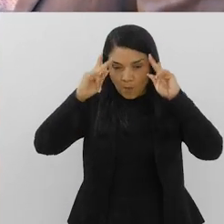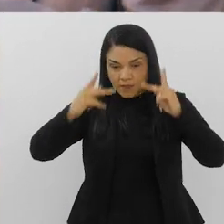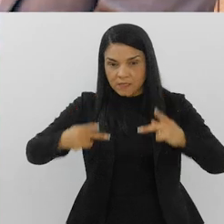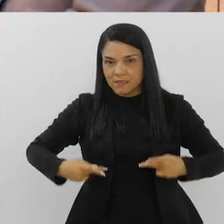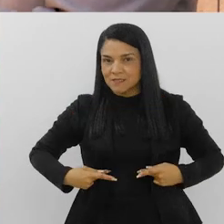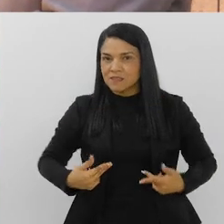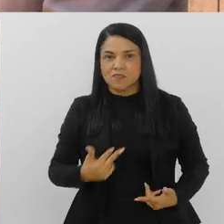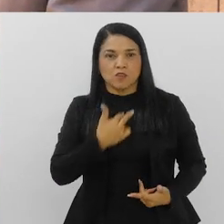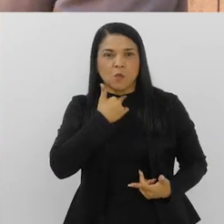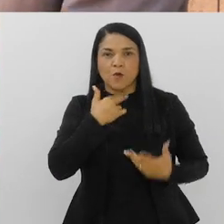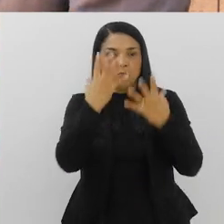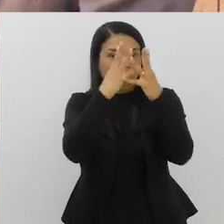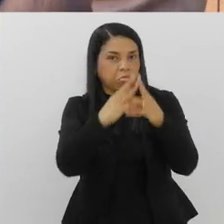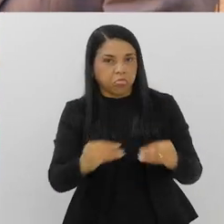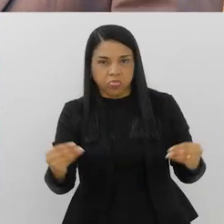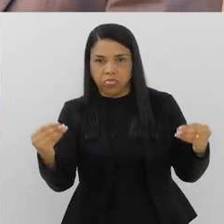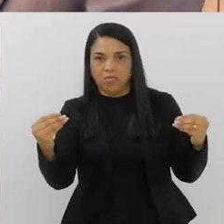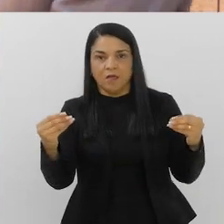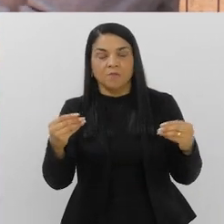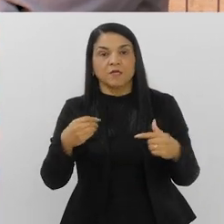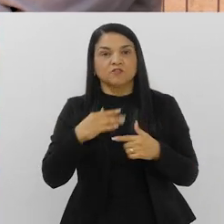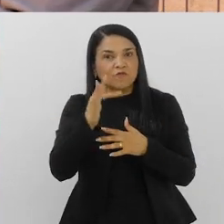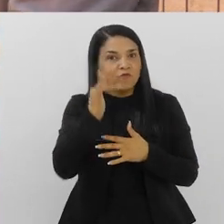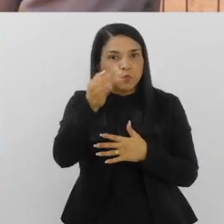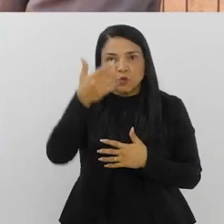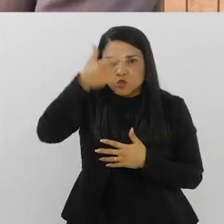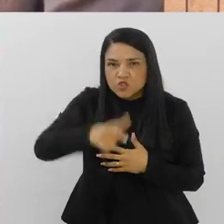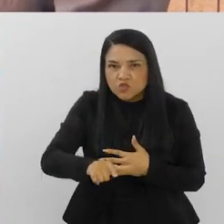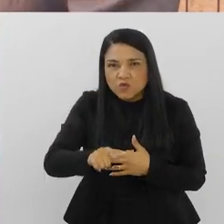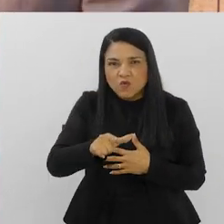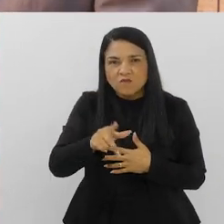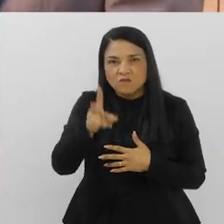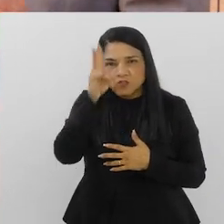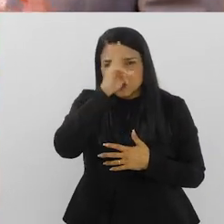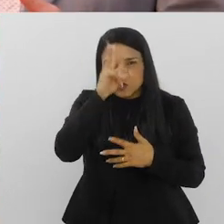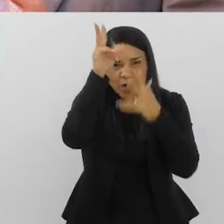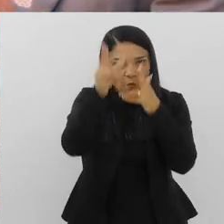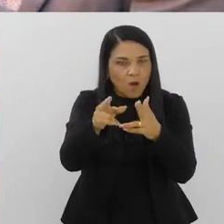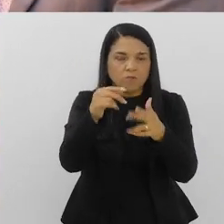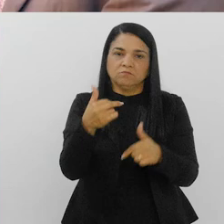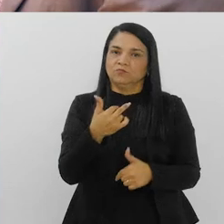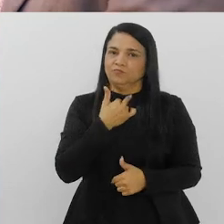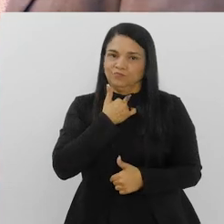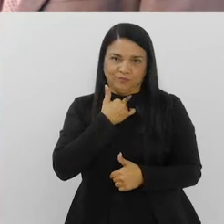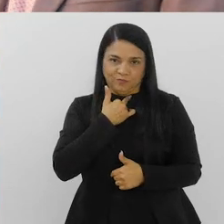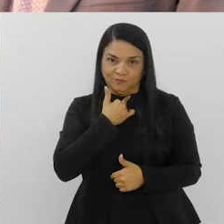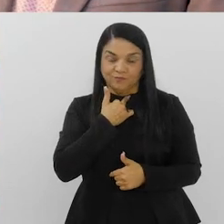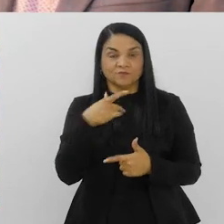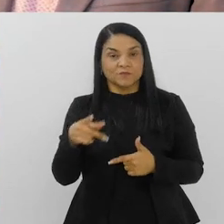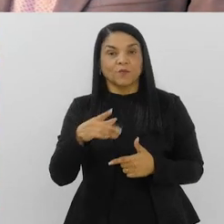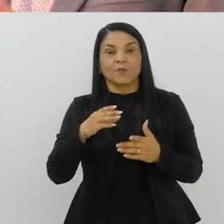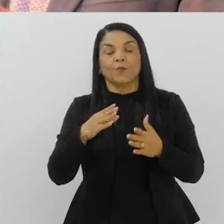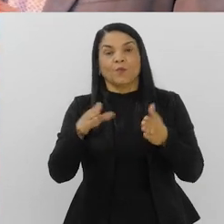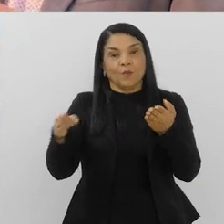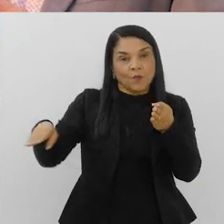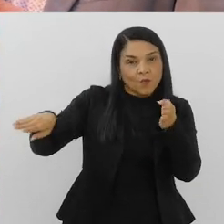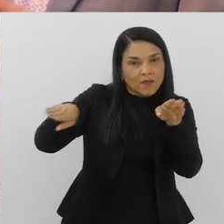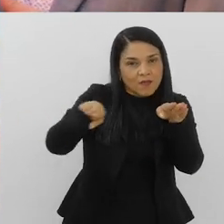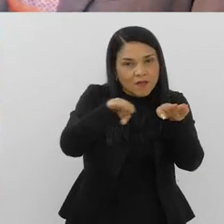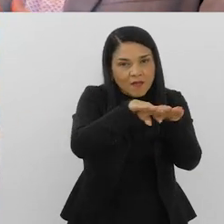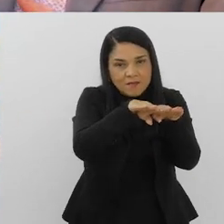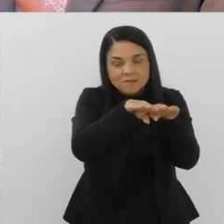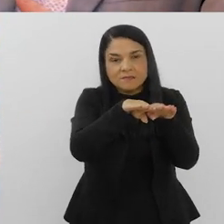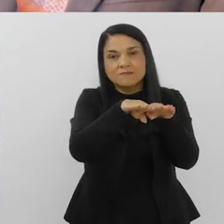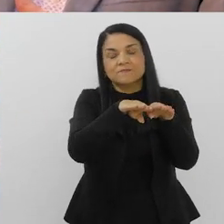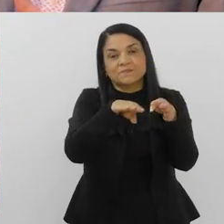can't be closed to not be repeated. So, this Casio Valongo